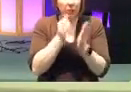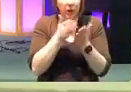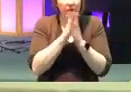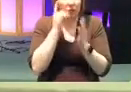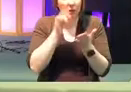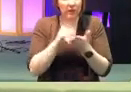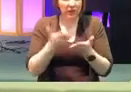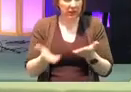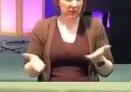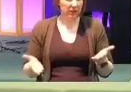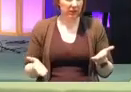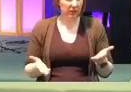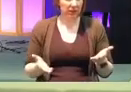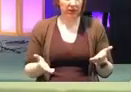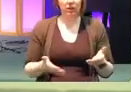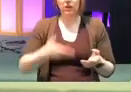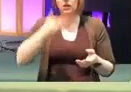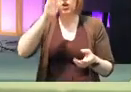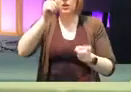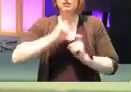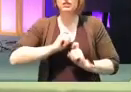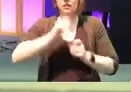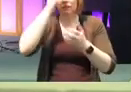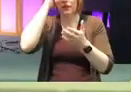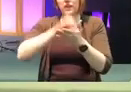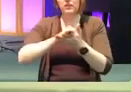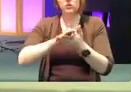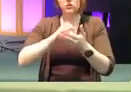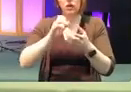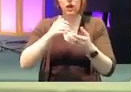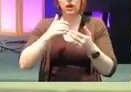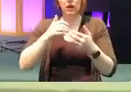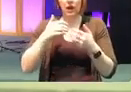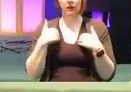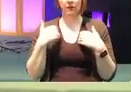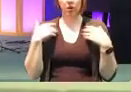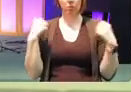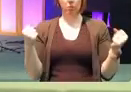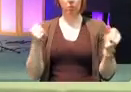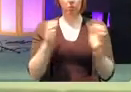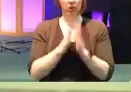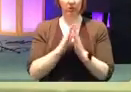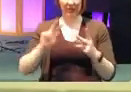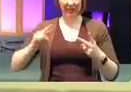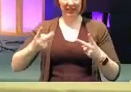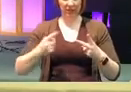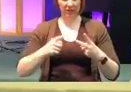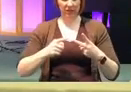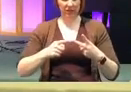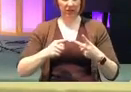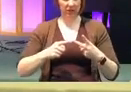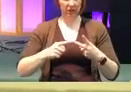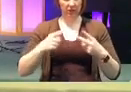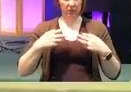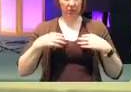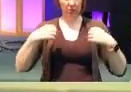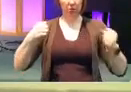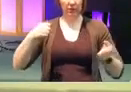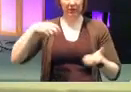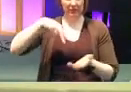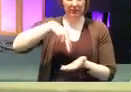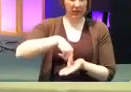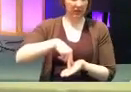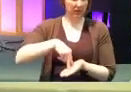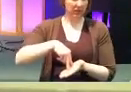God grant us the faith to pray bold prayers. Second thing that I believe that God wants us to do is boldly stand.